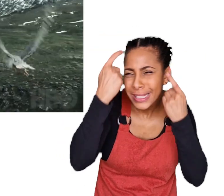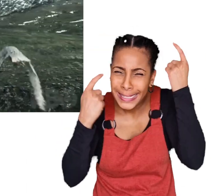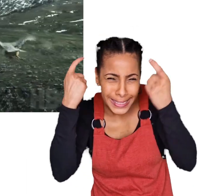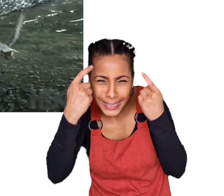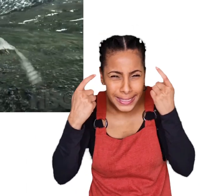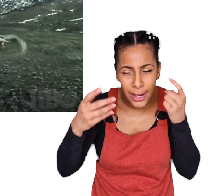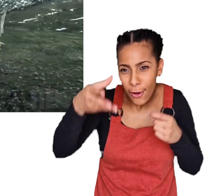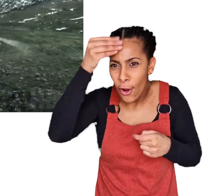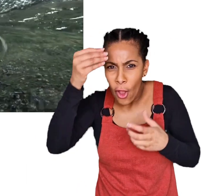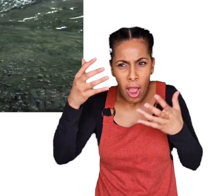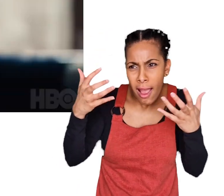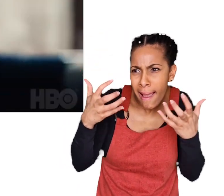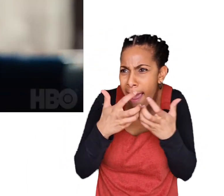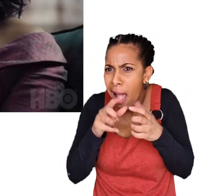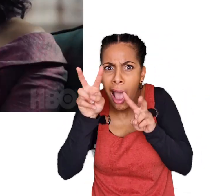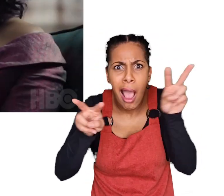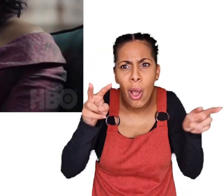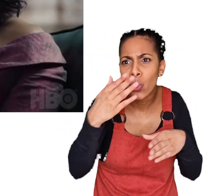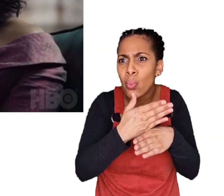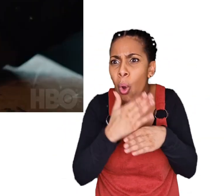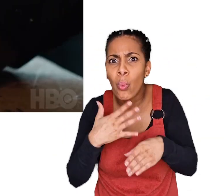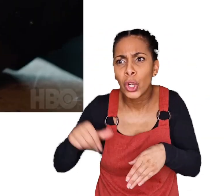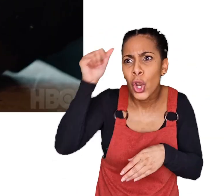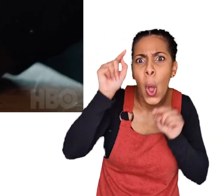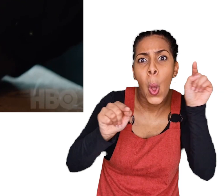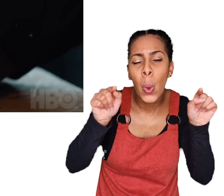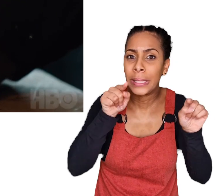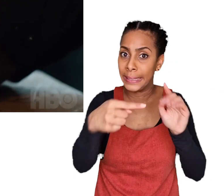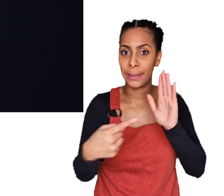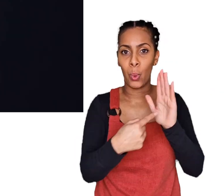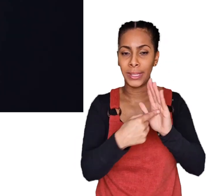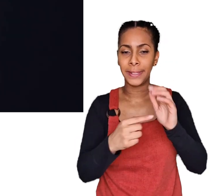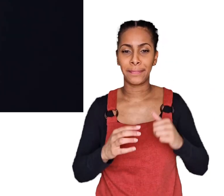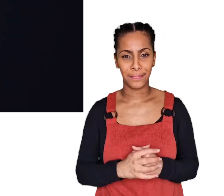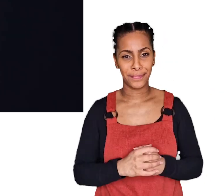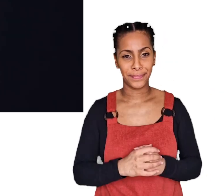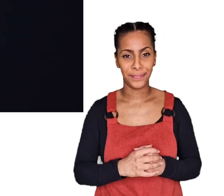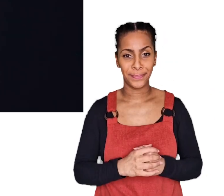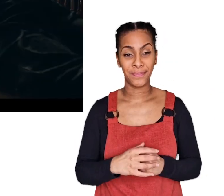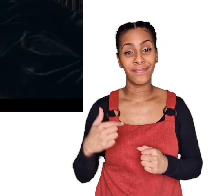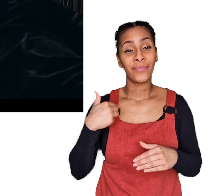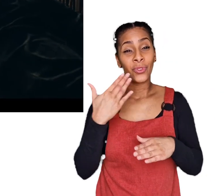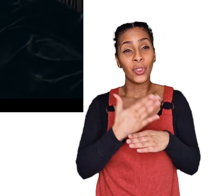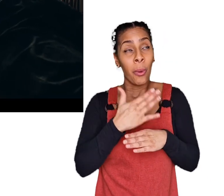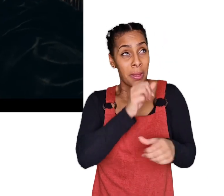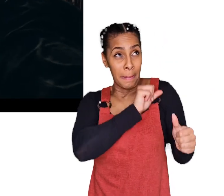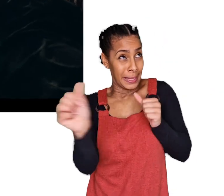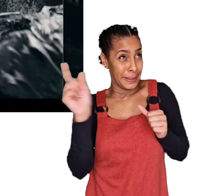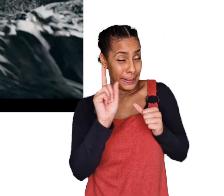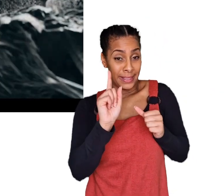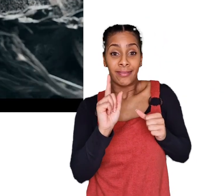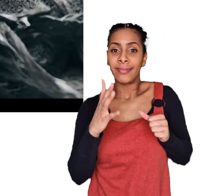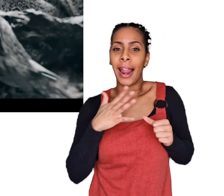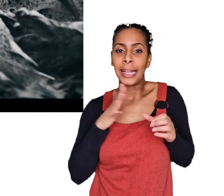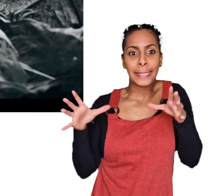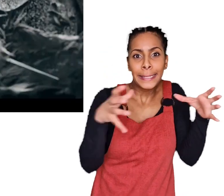it's that curiosity about how stuff works that's more important. The best thing about my job is working in the